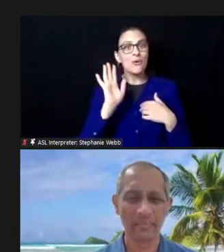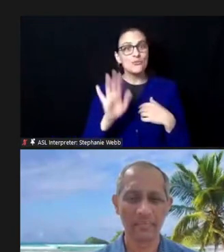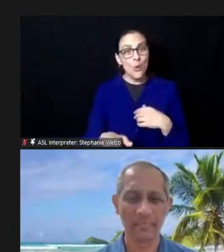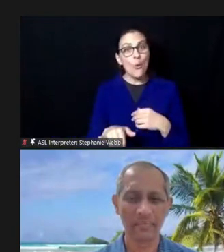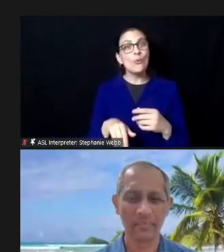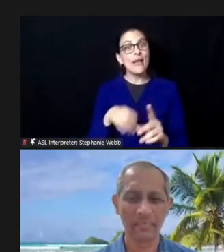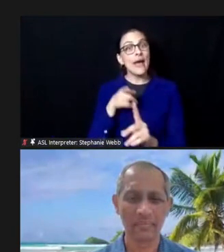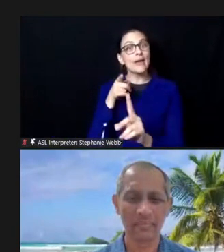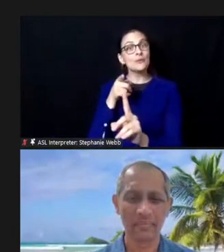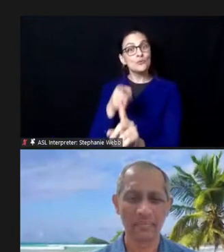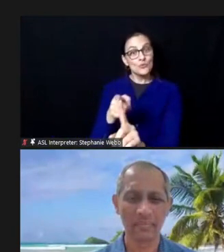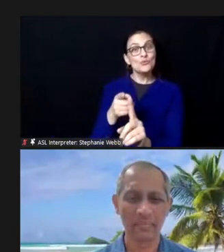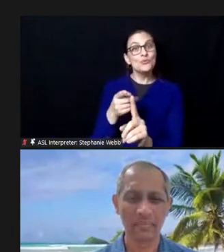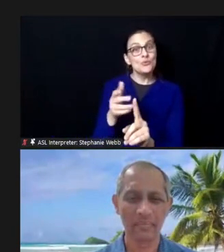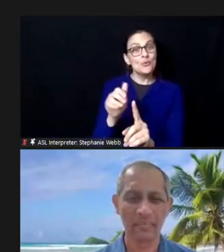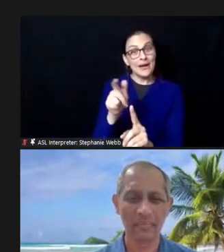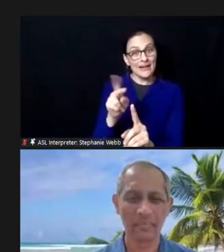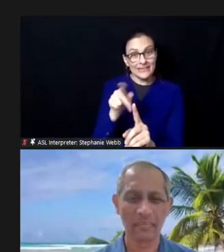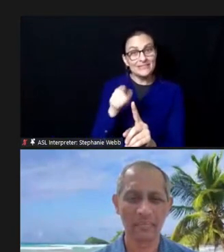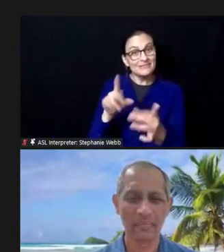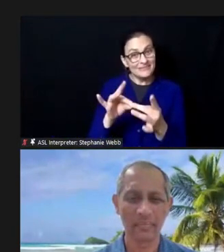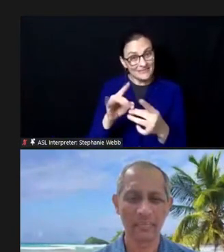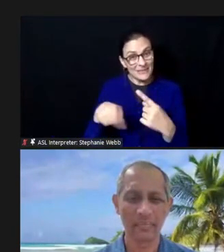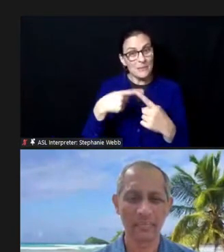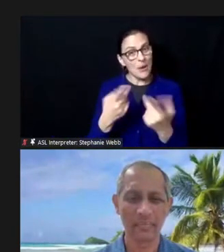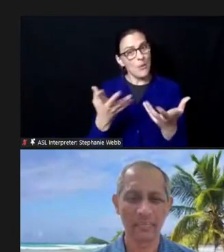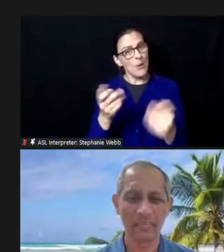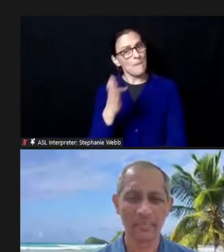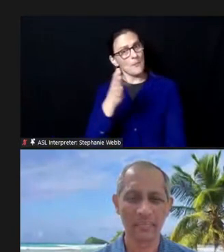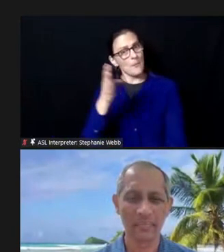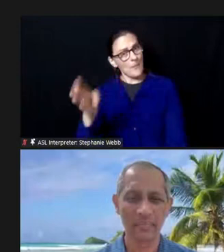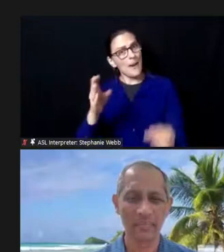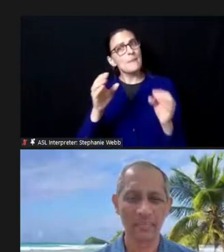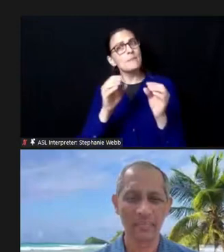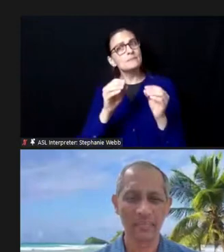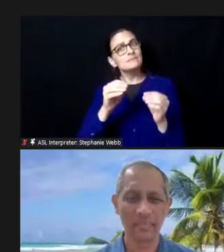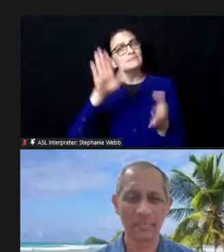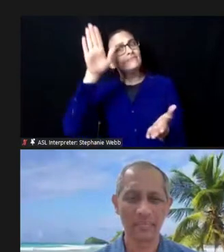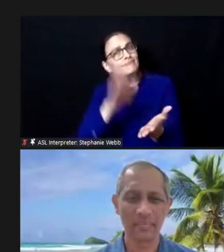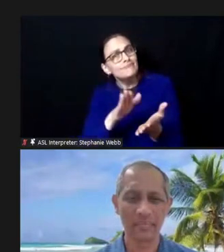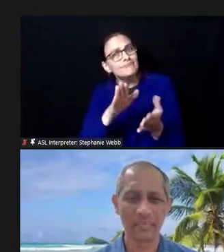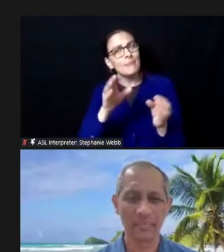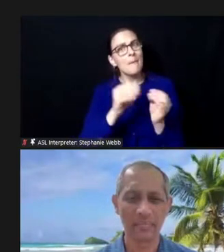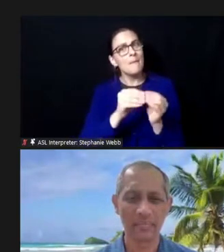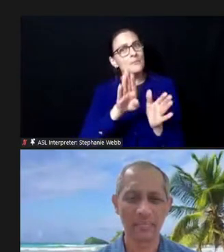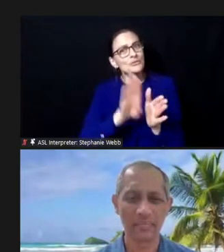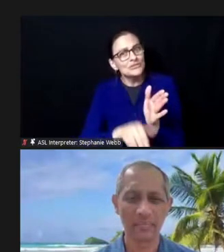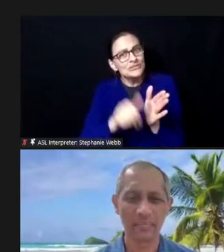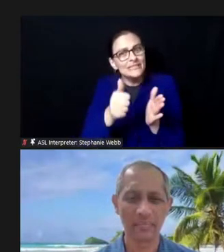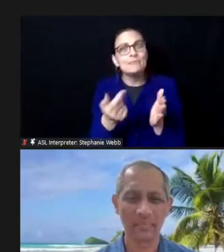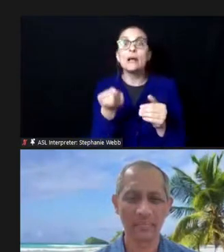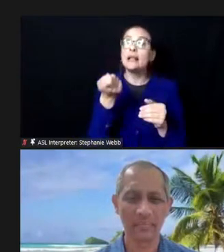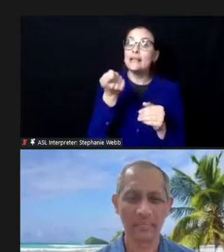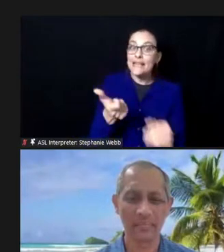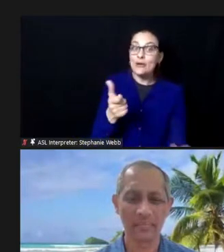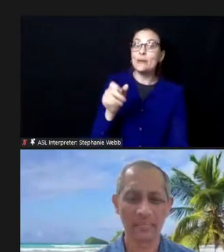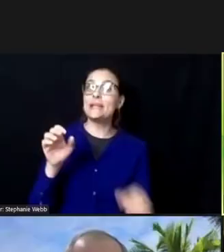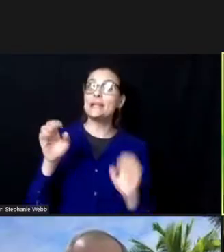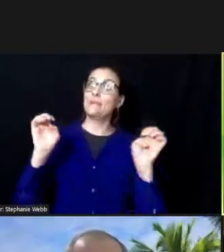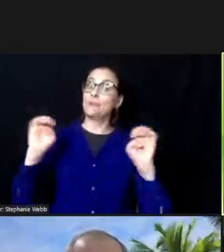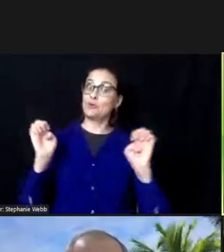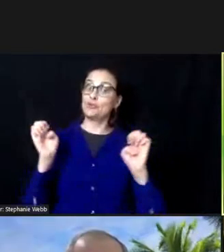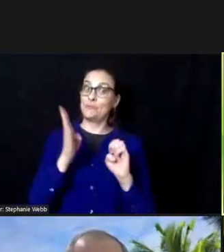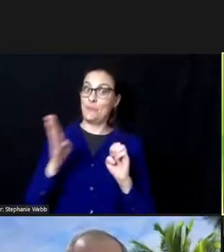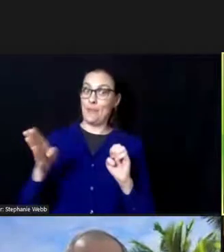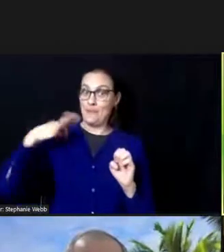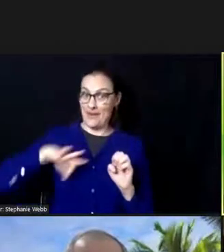service. And you actually were able to get some relief as a part of the emergency broadband benefit. Would love to hear a little bit about your